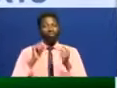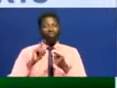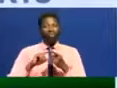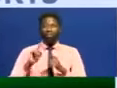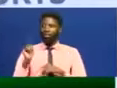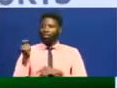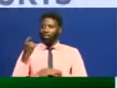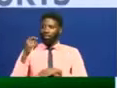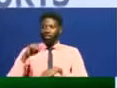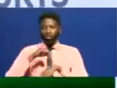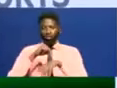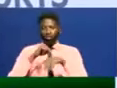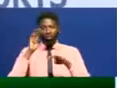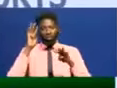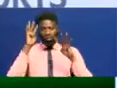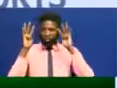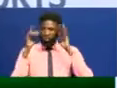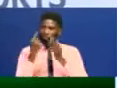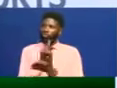National Innovation Week,